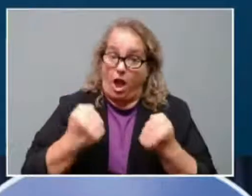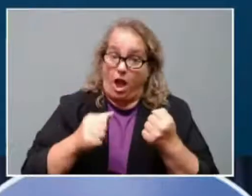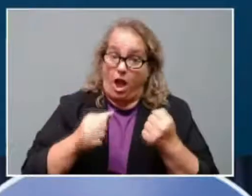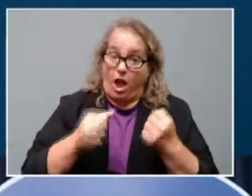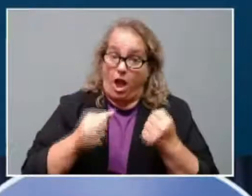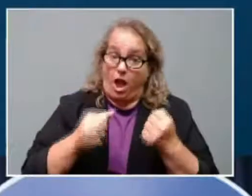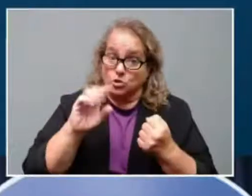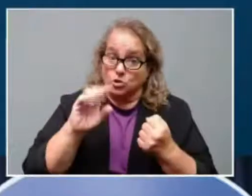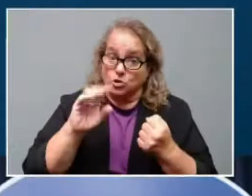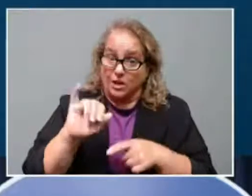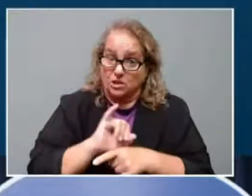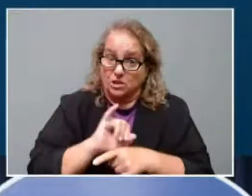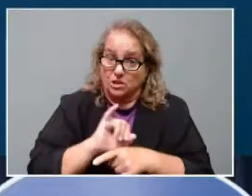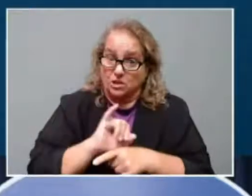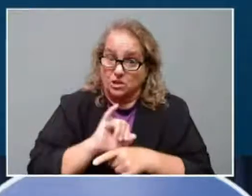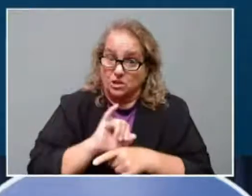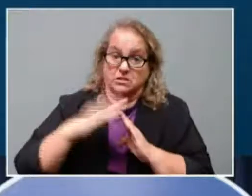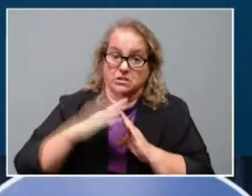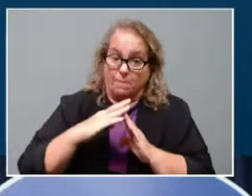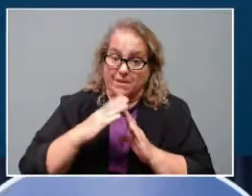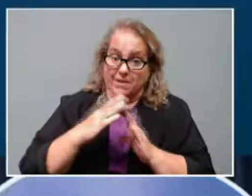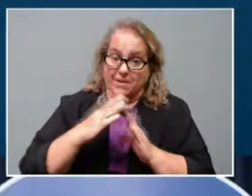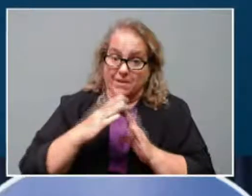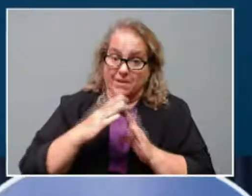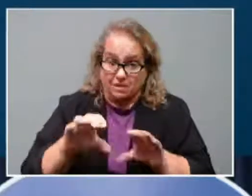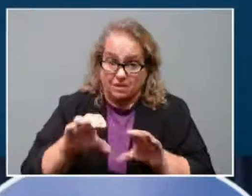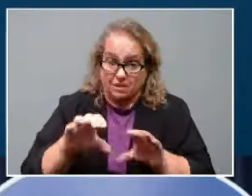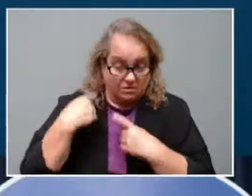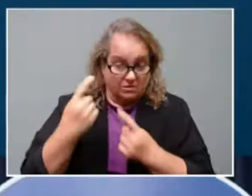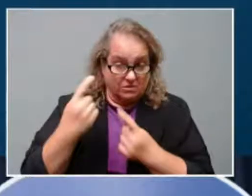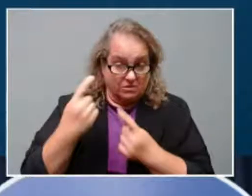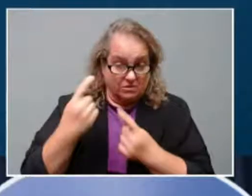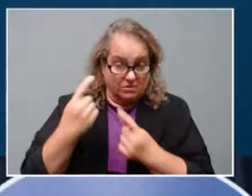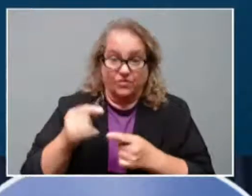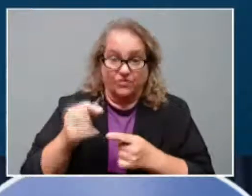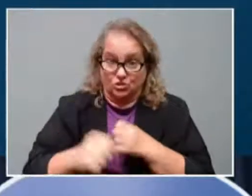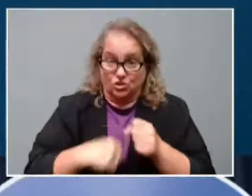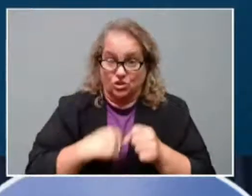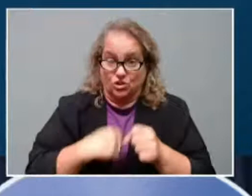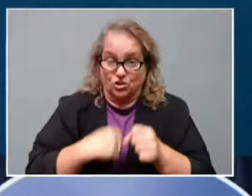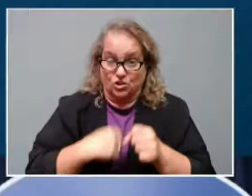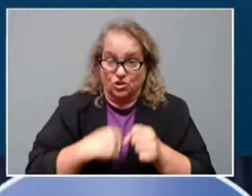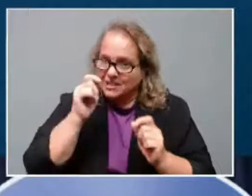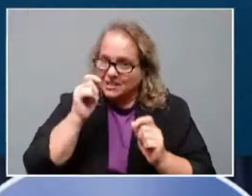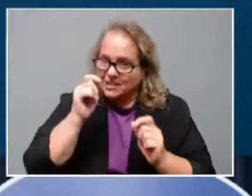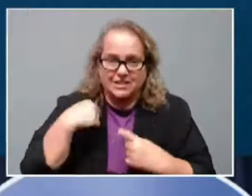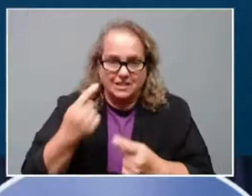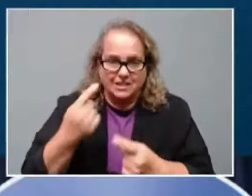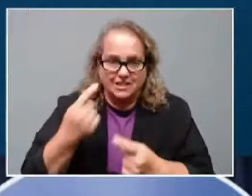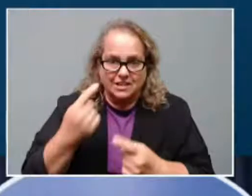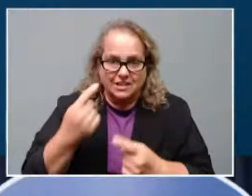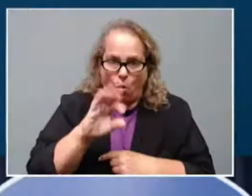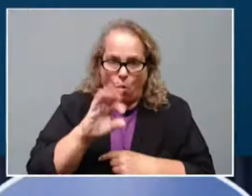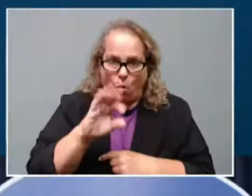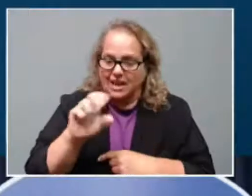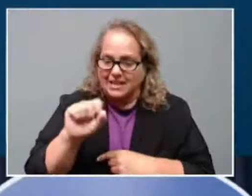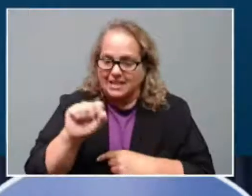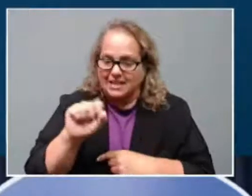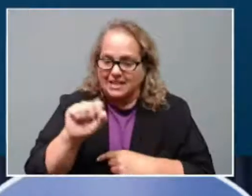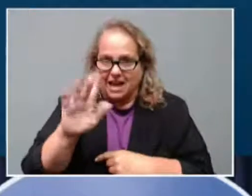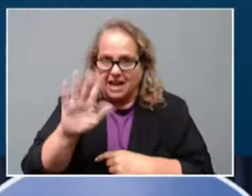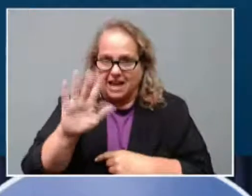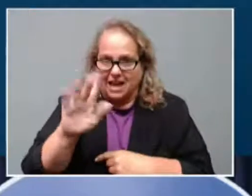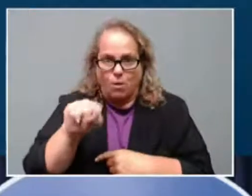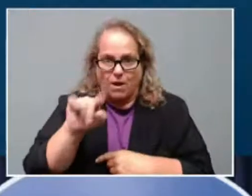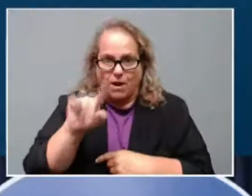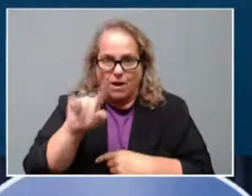and job creation thus far this year. That's not surprising, right? Given that the Ford SK was a $5.8 billion investment, the largest